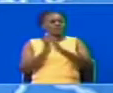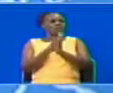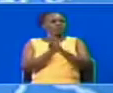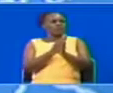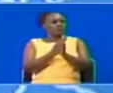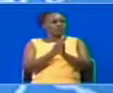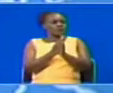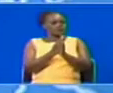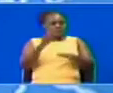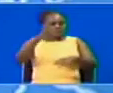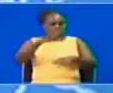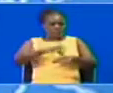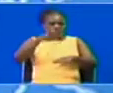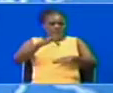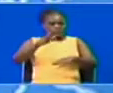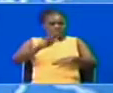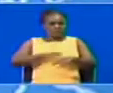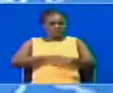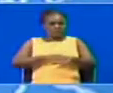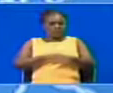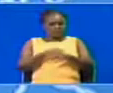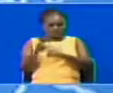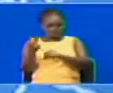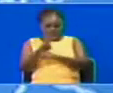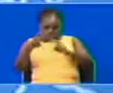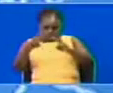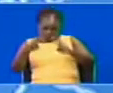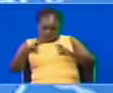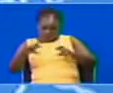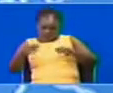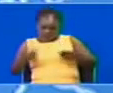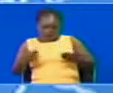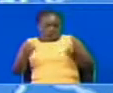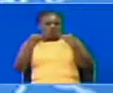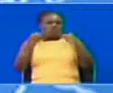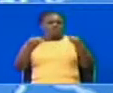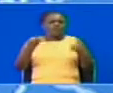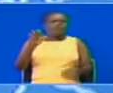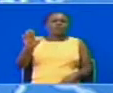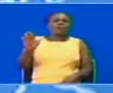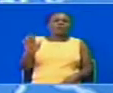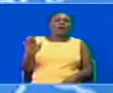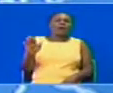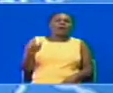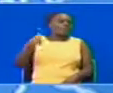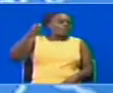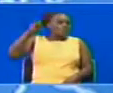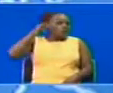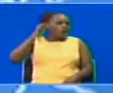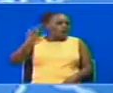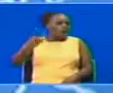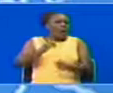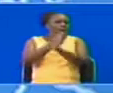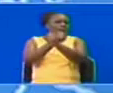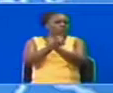that touches on spying and just how safe your information on your mobile phone, the kind